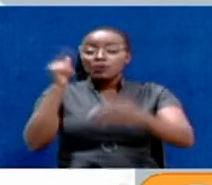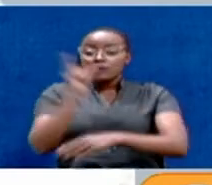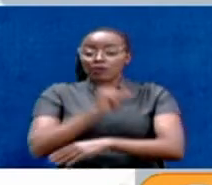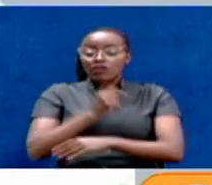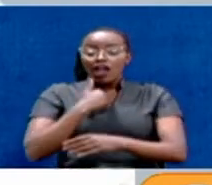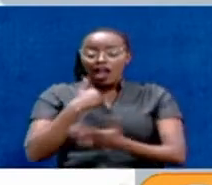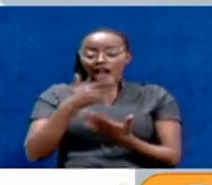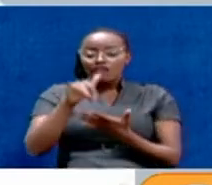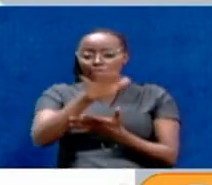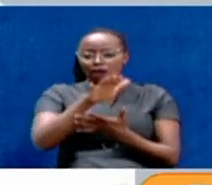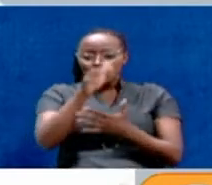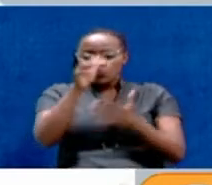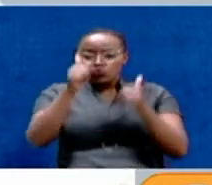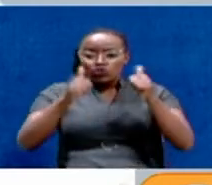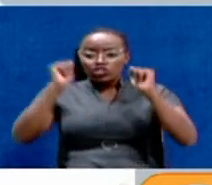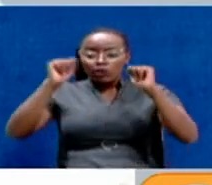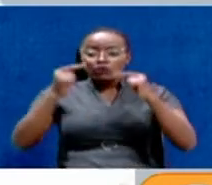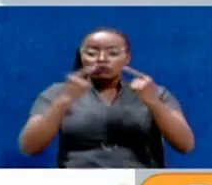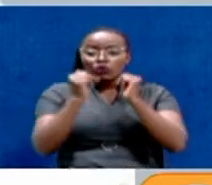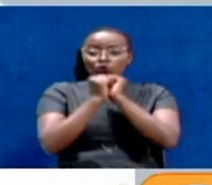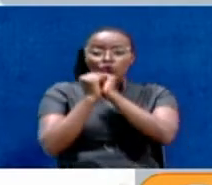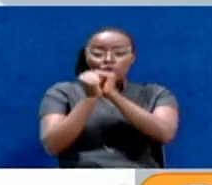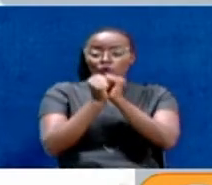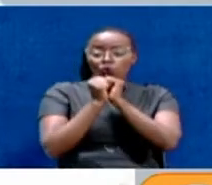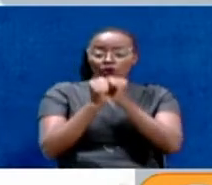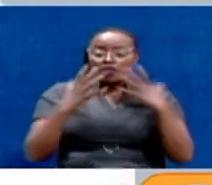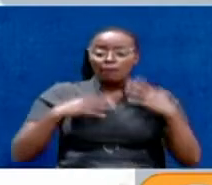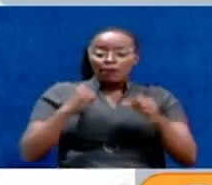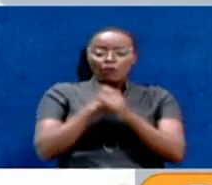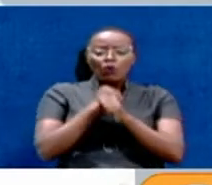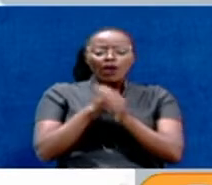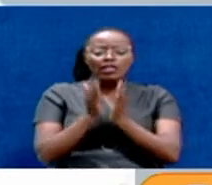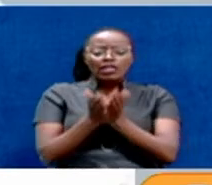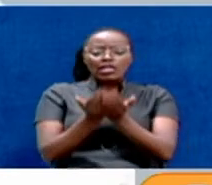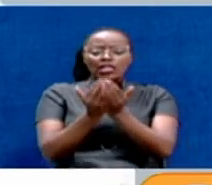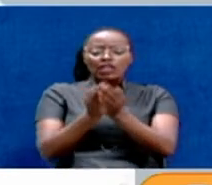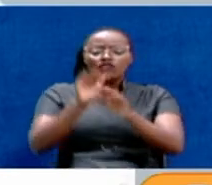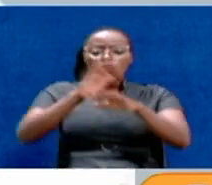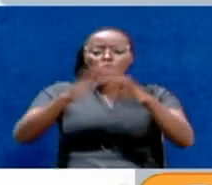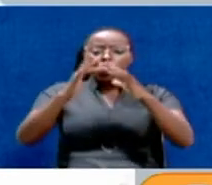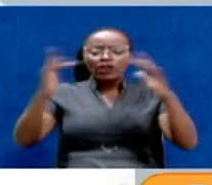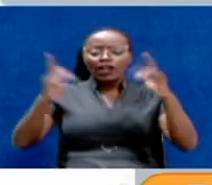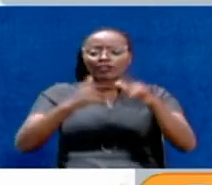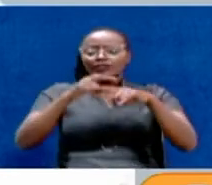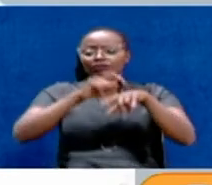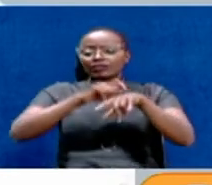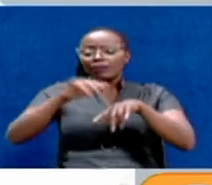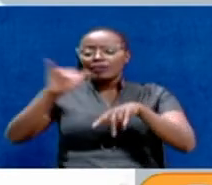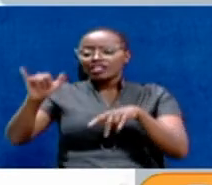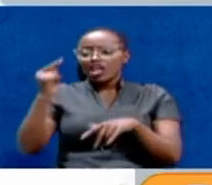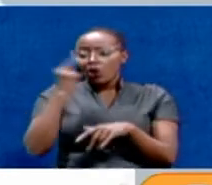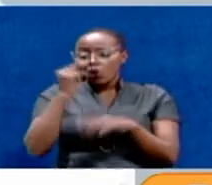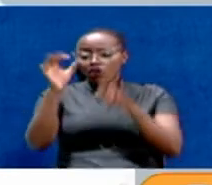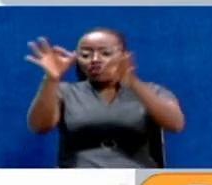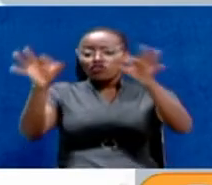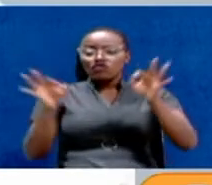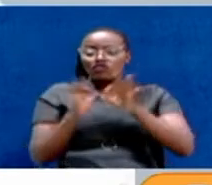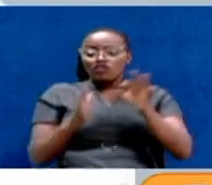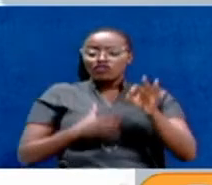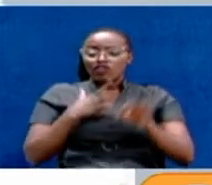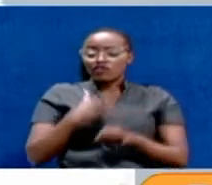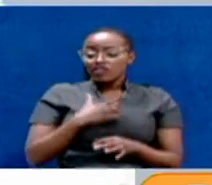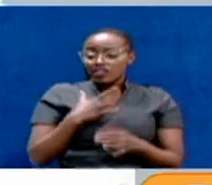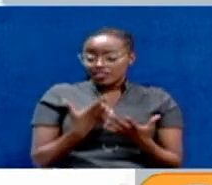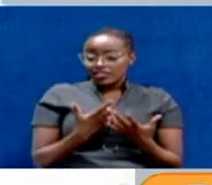is that platform where we can talk to the seafarers online. And back at their home, the family can visit the